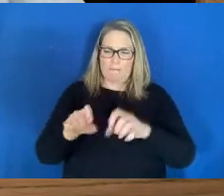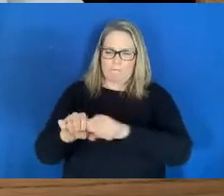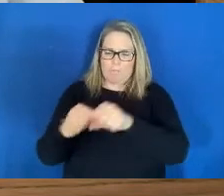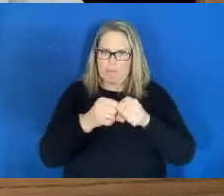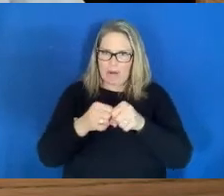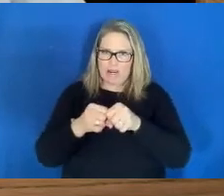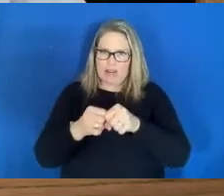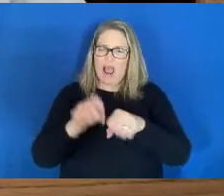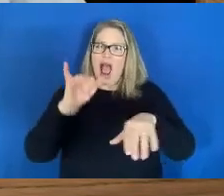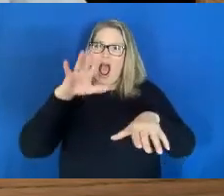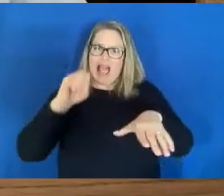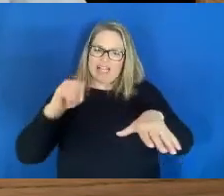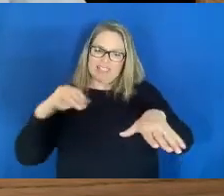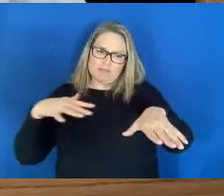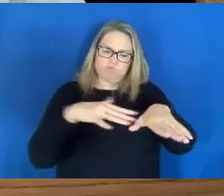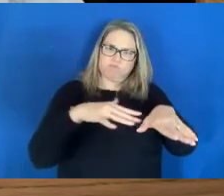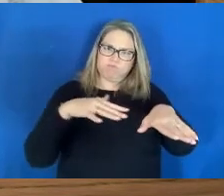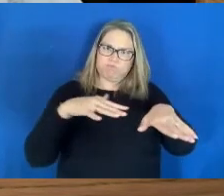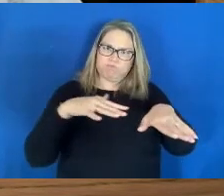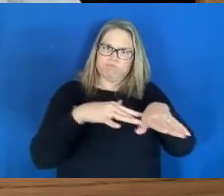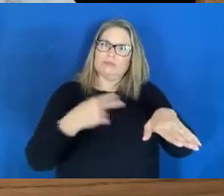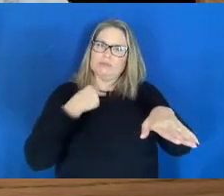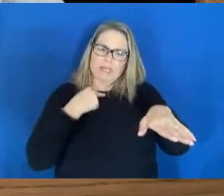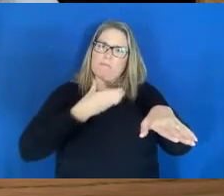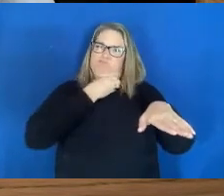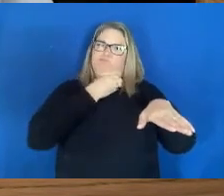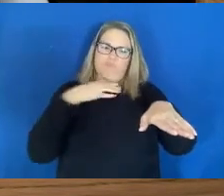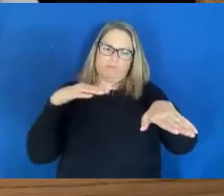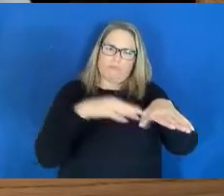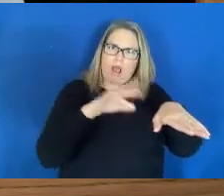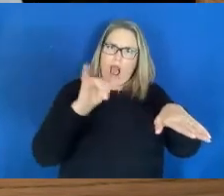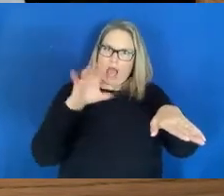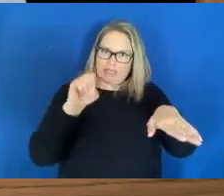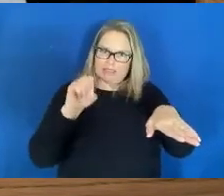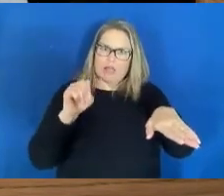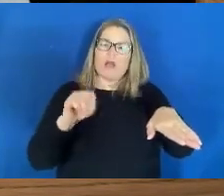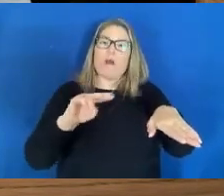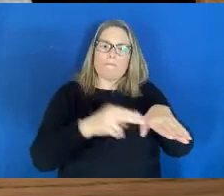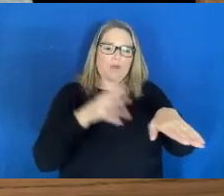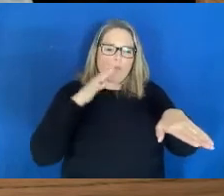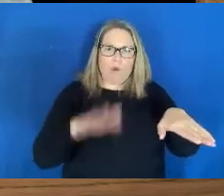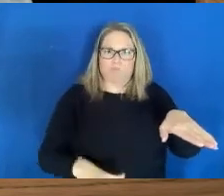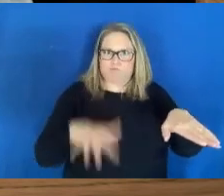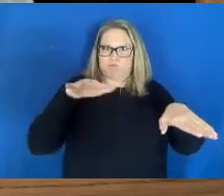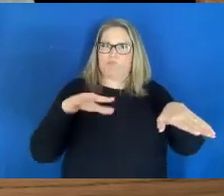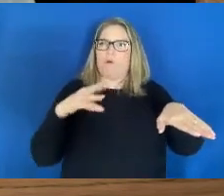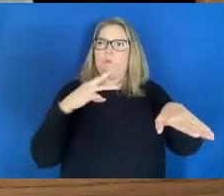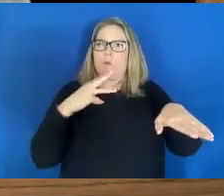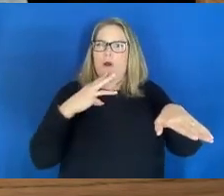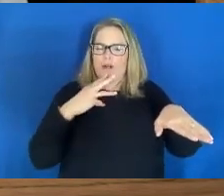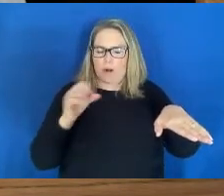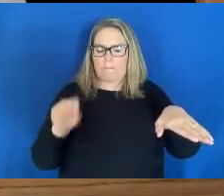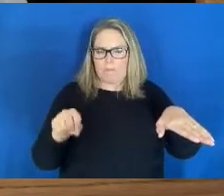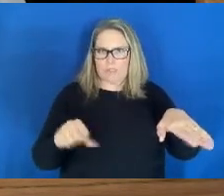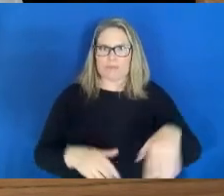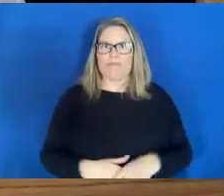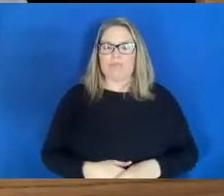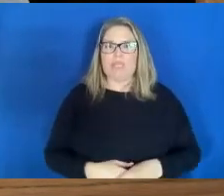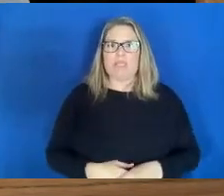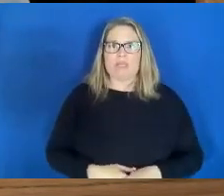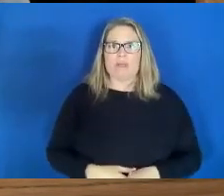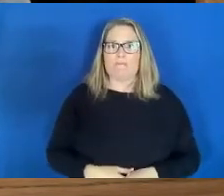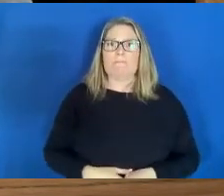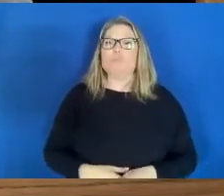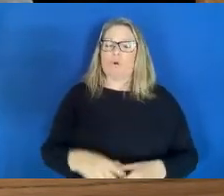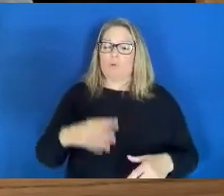can also occur, causing rapid rise in water levels and flooding. If flooding is to be